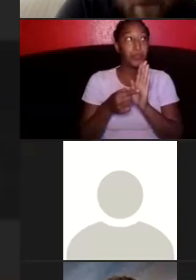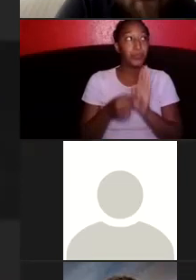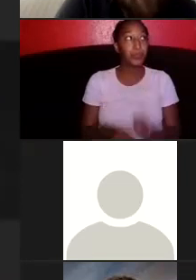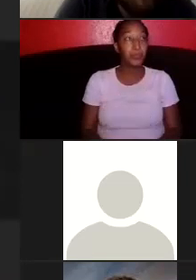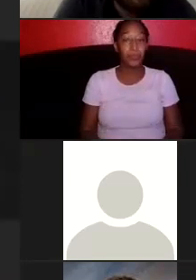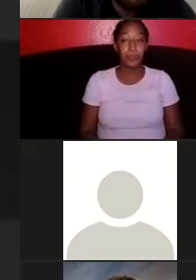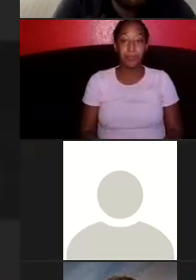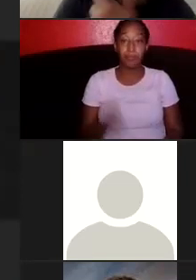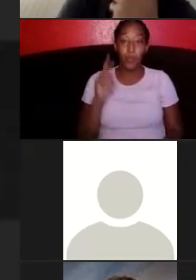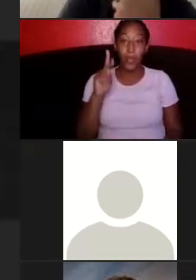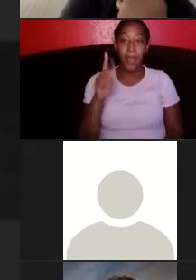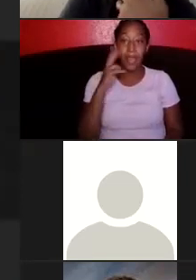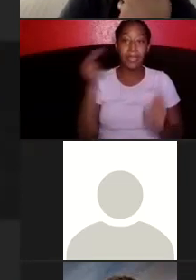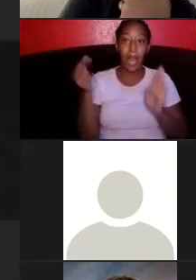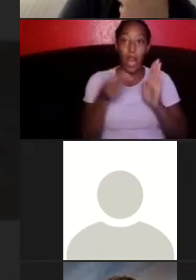Okay.